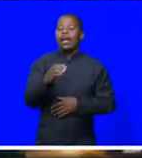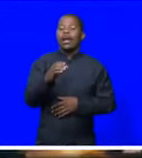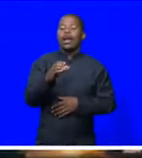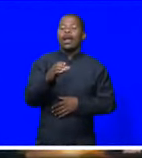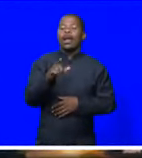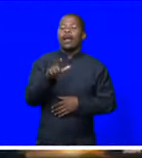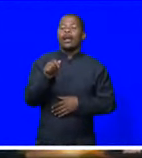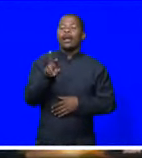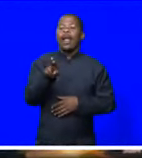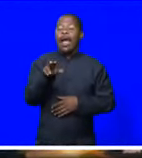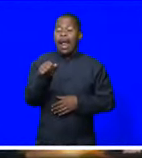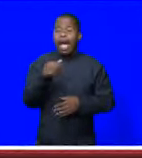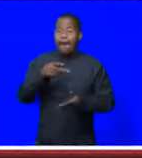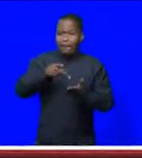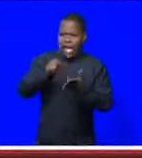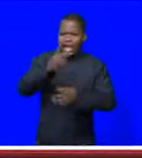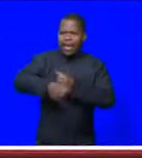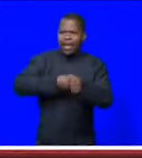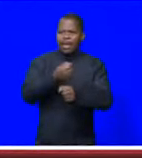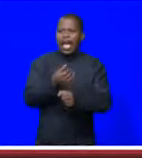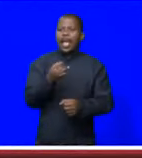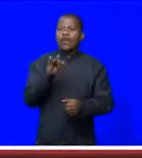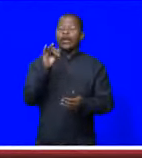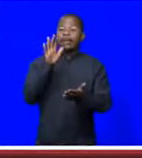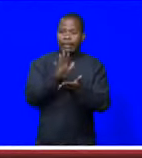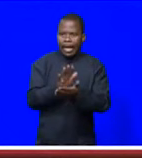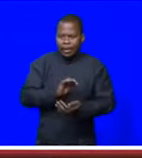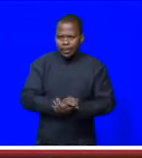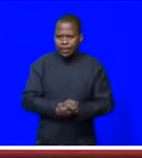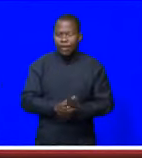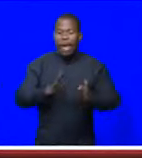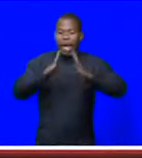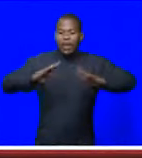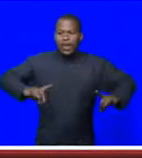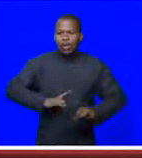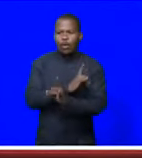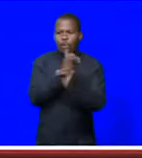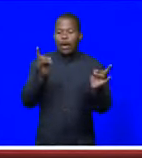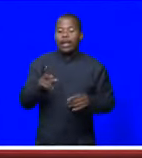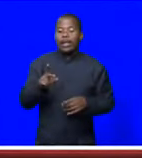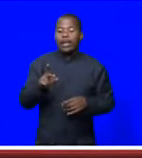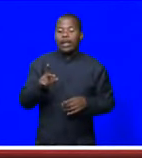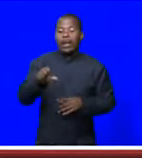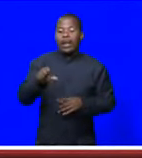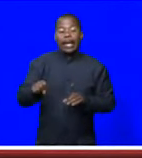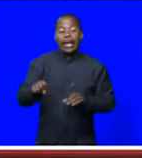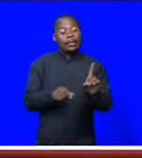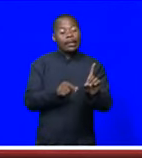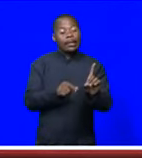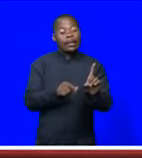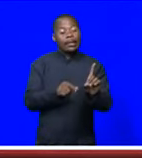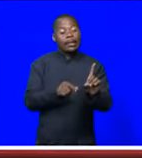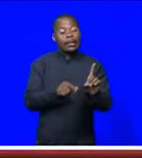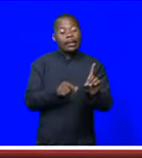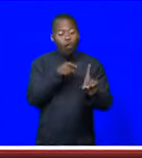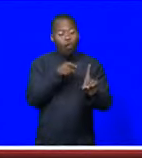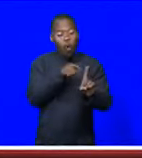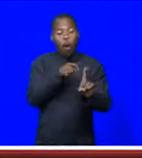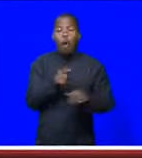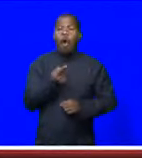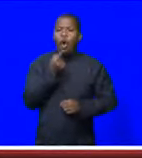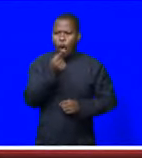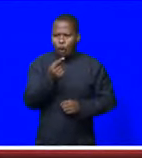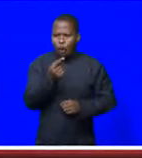Public Accounts Committee. Ministry of Health Principal Secretary Dr. Simon Zwane says the matter involving